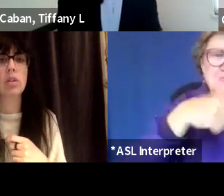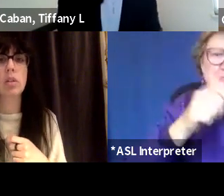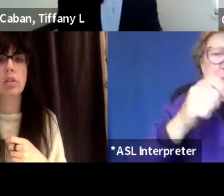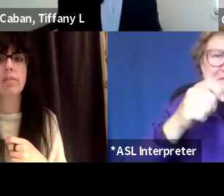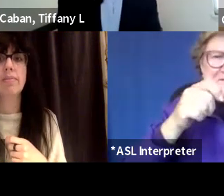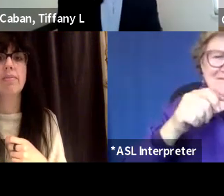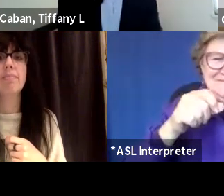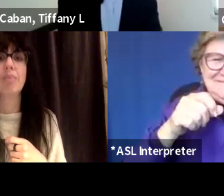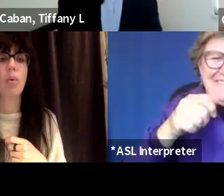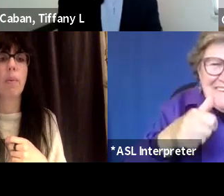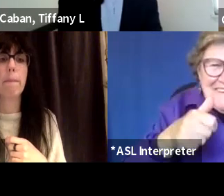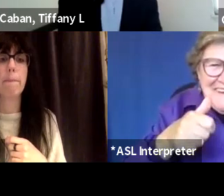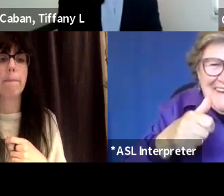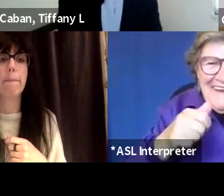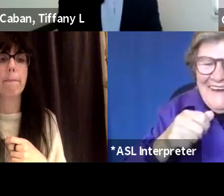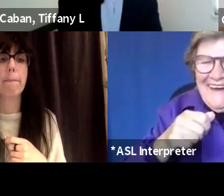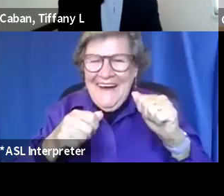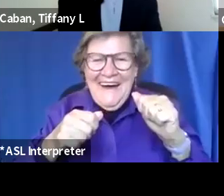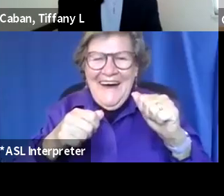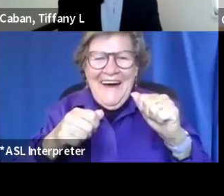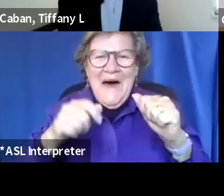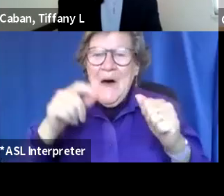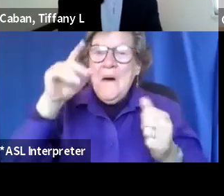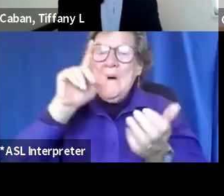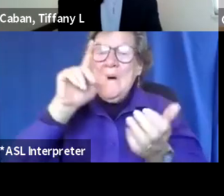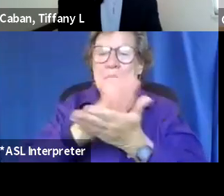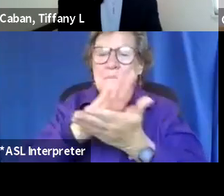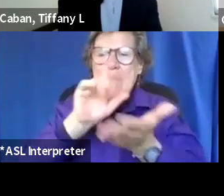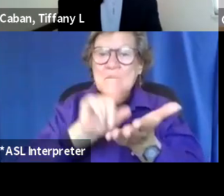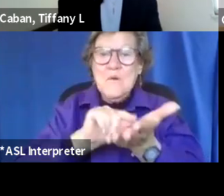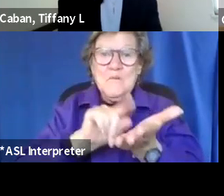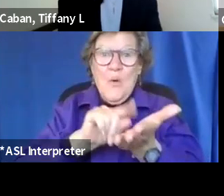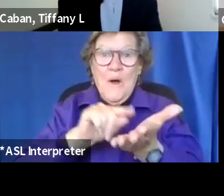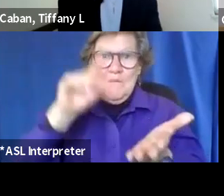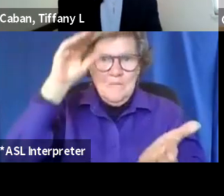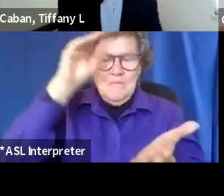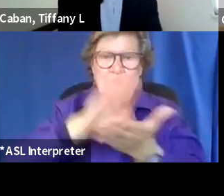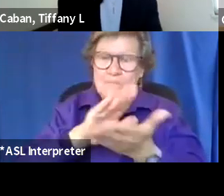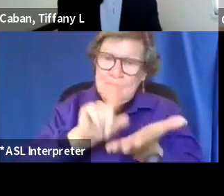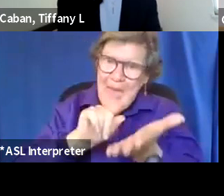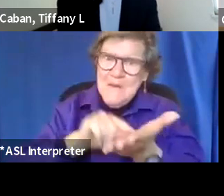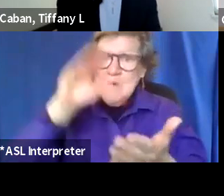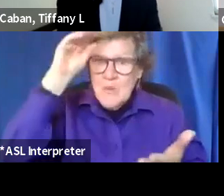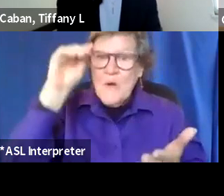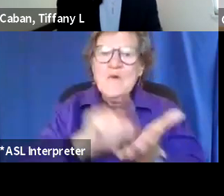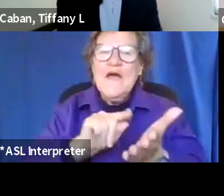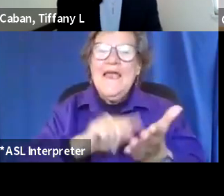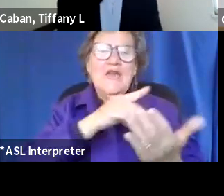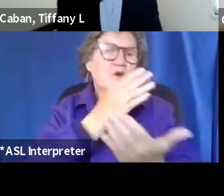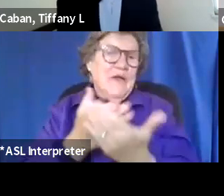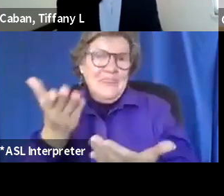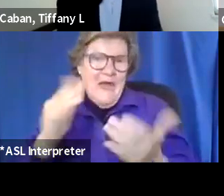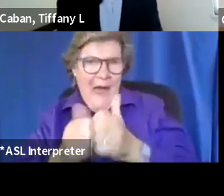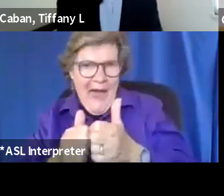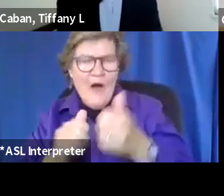dream world. But are we too far away? Can we get there this next council cycle? That's the question. You get there one breath at a time.